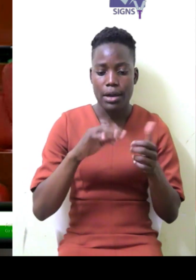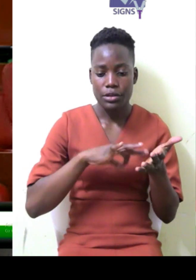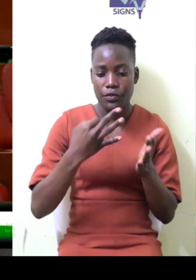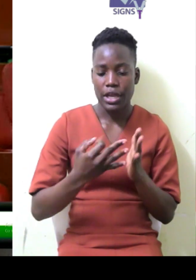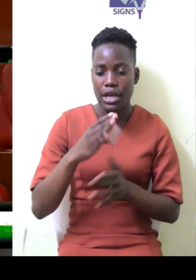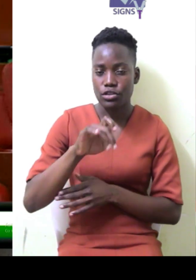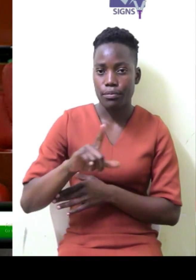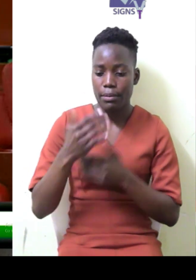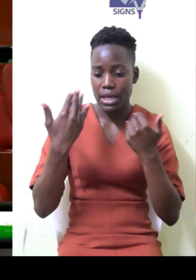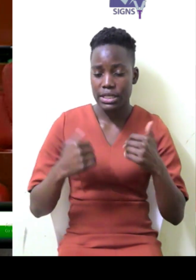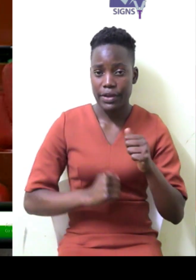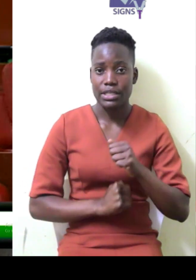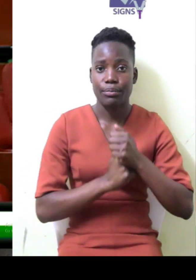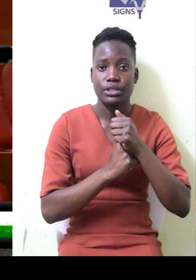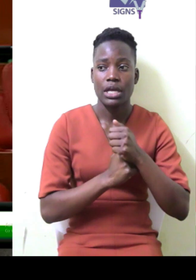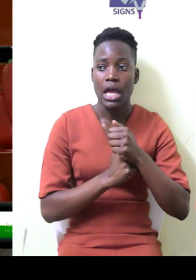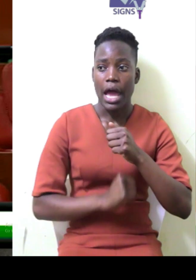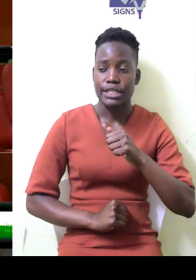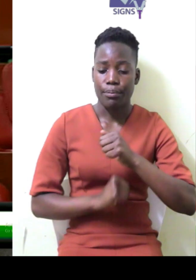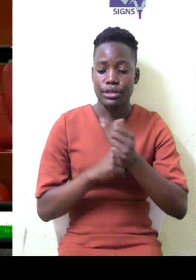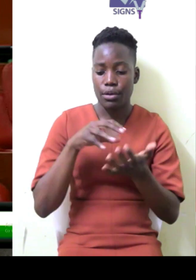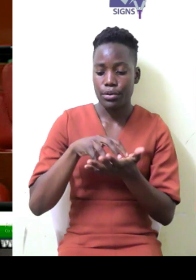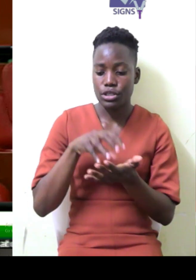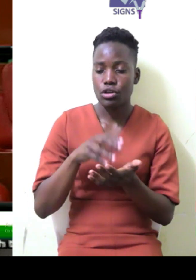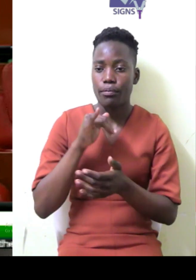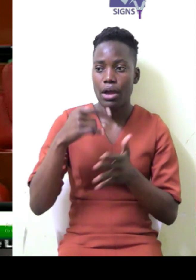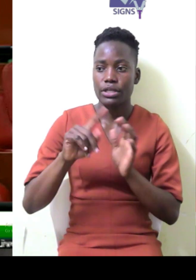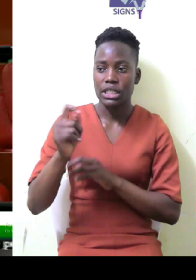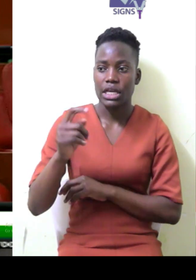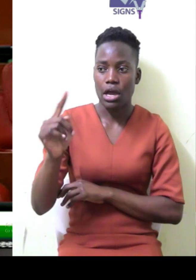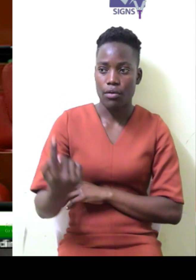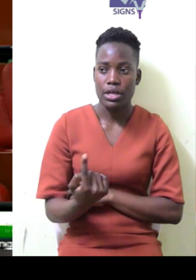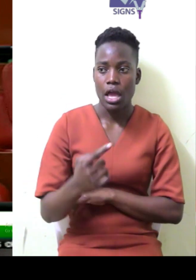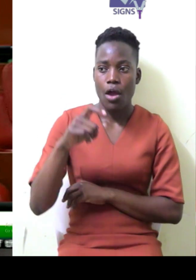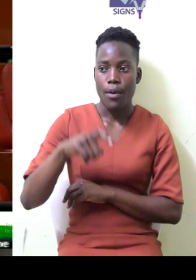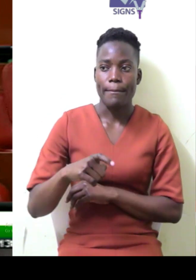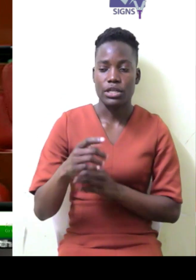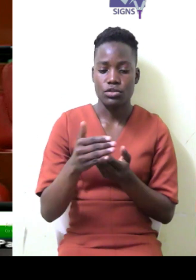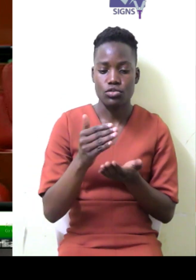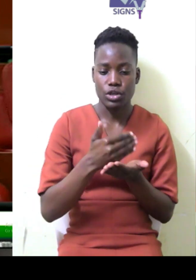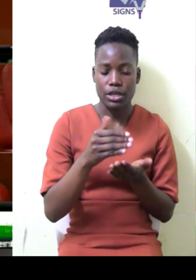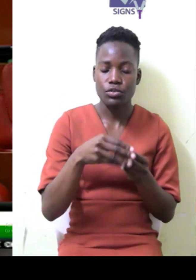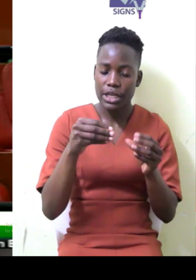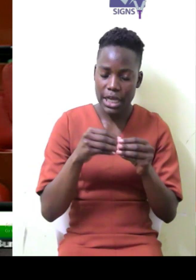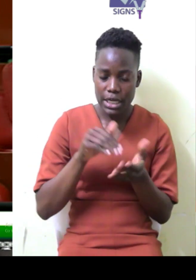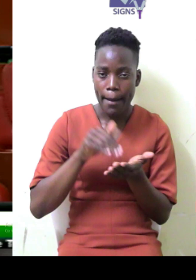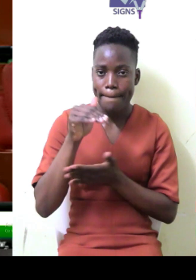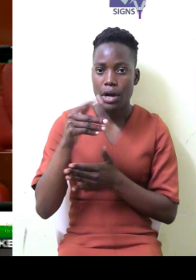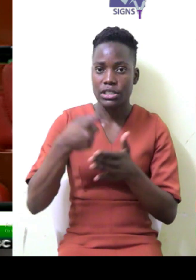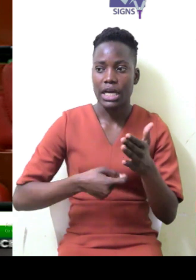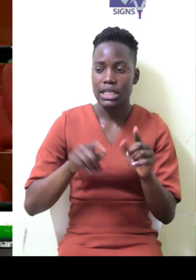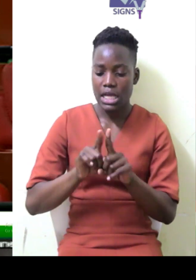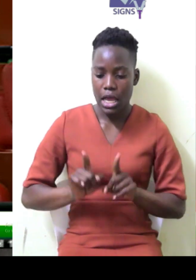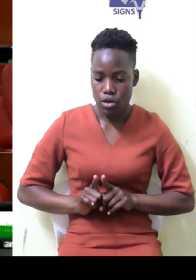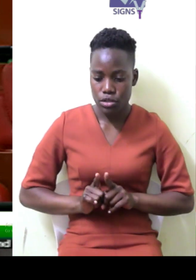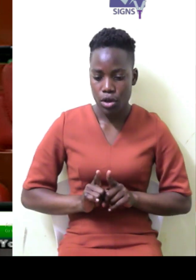it, that I support the position by Kenya Kwanza, that we need to raise more taxes ourselves as a country and